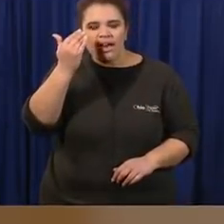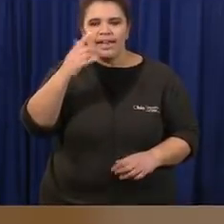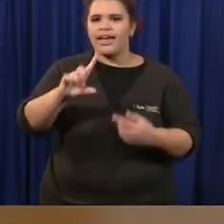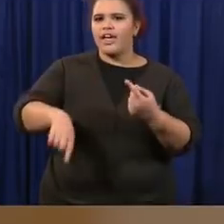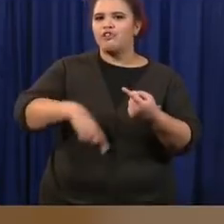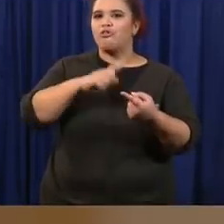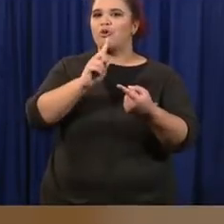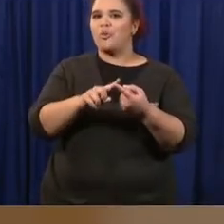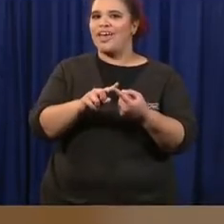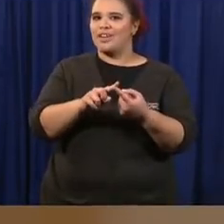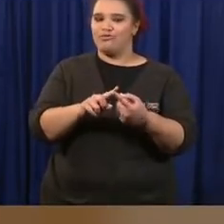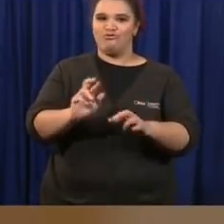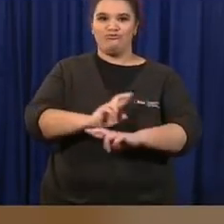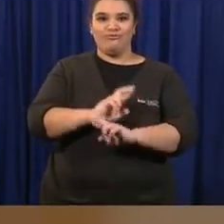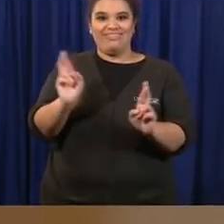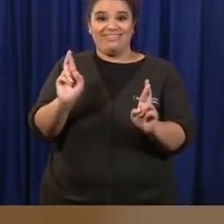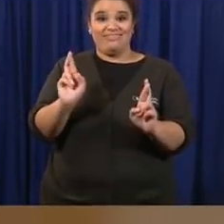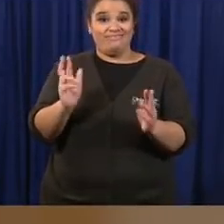expect to have access to them?